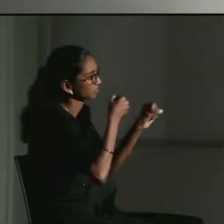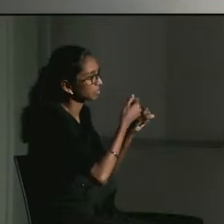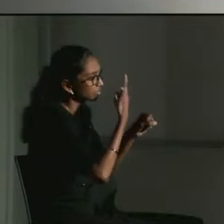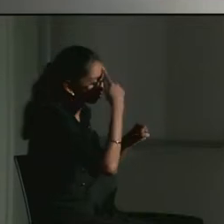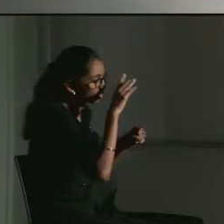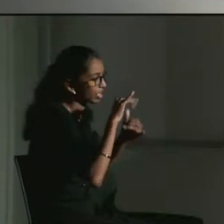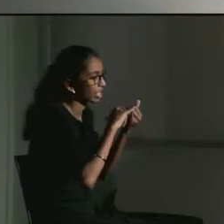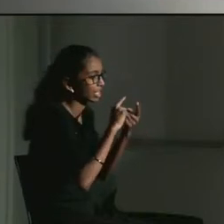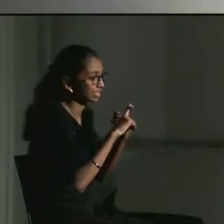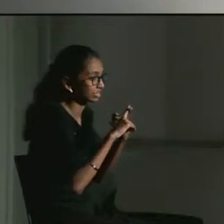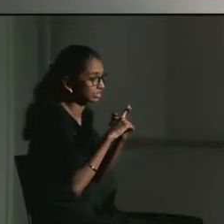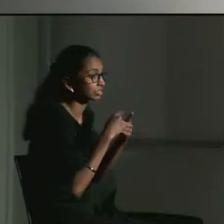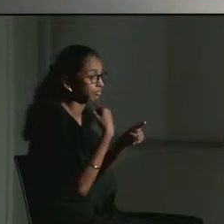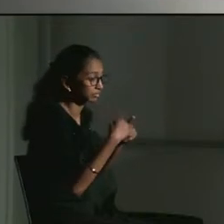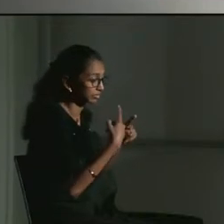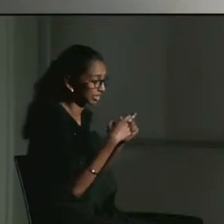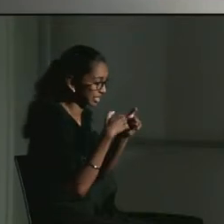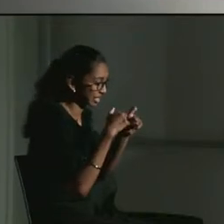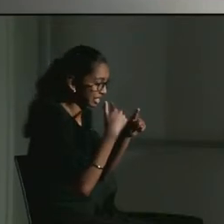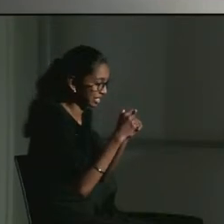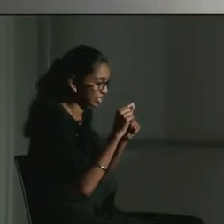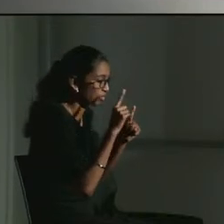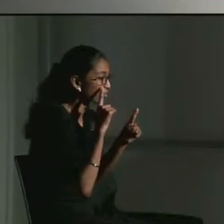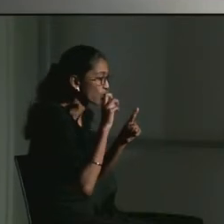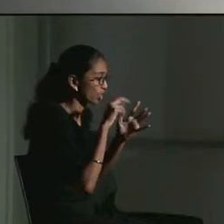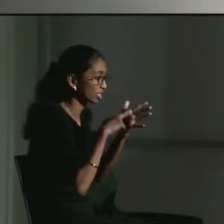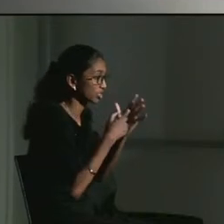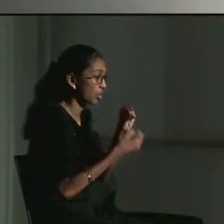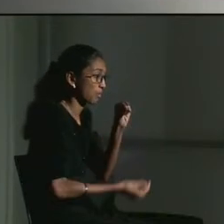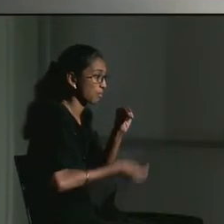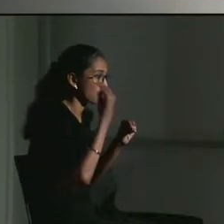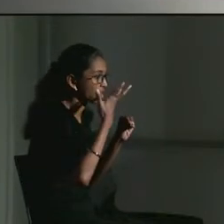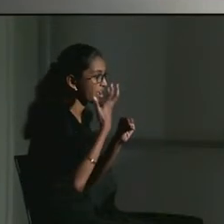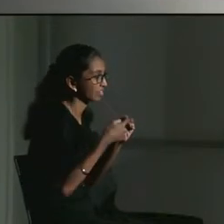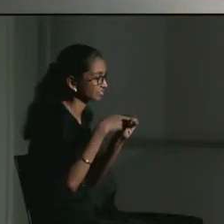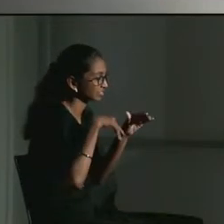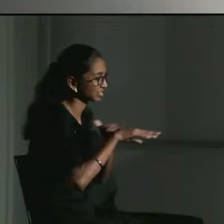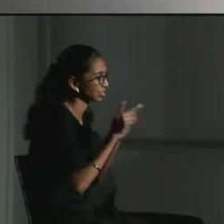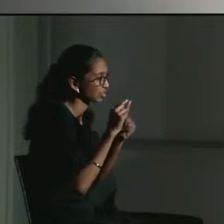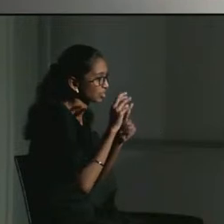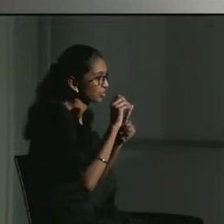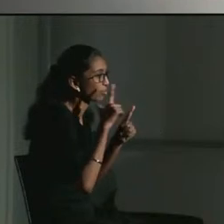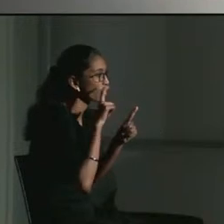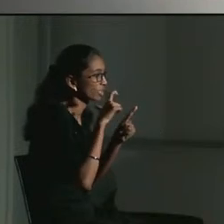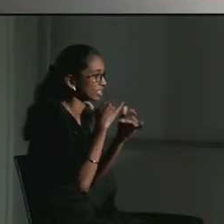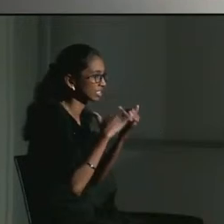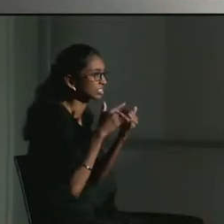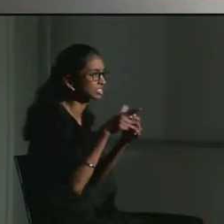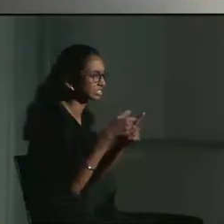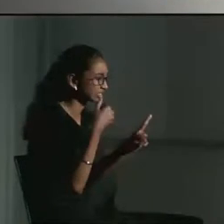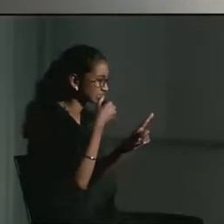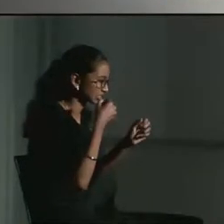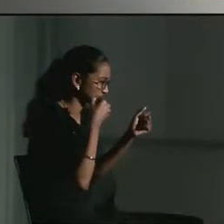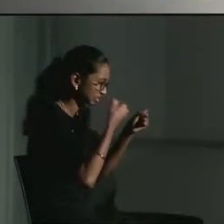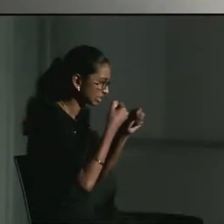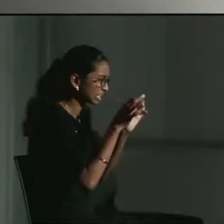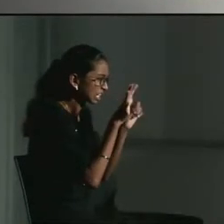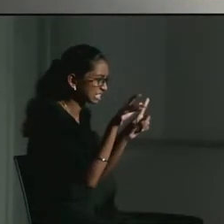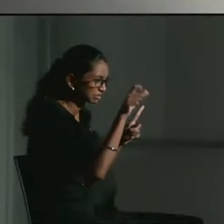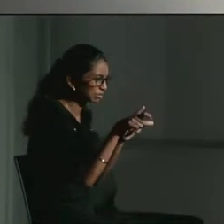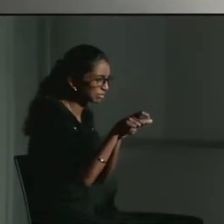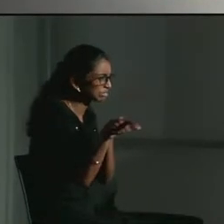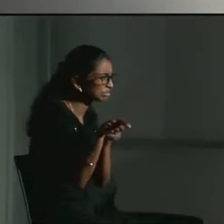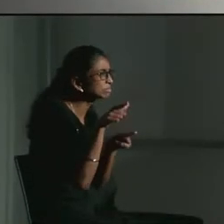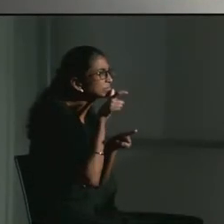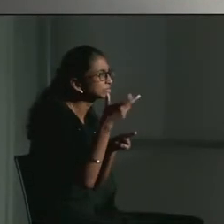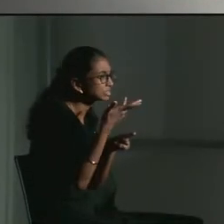basis, as exploitation is very much at the heart of politics. So who were these miscreants, thieves, and dangerous people?